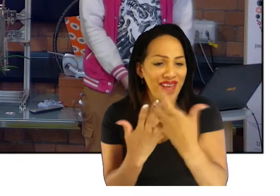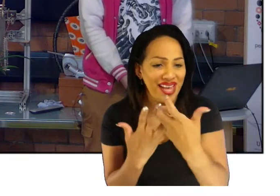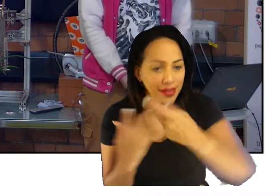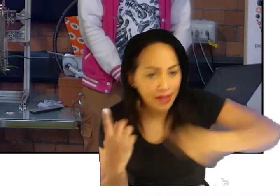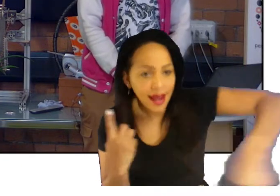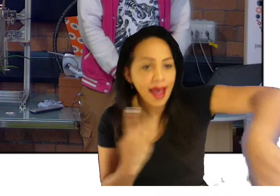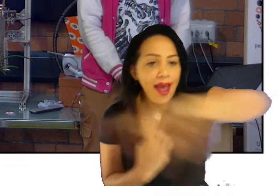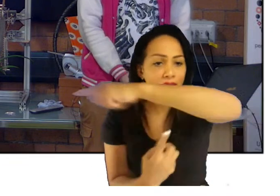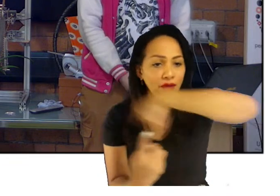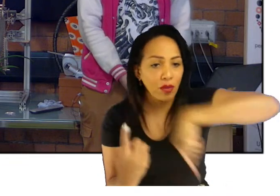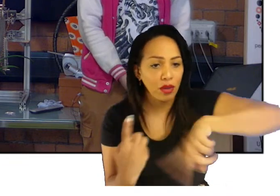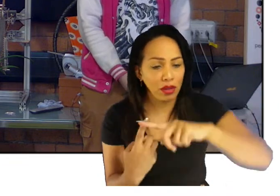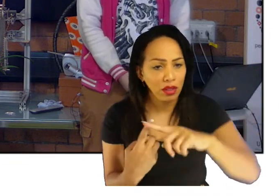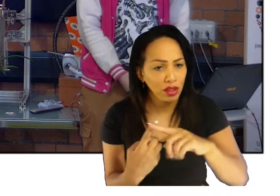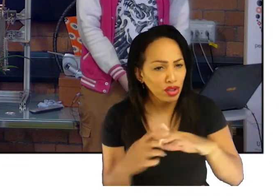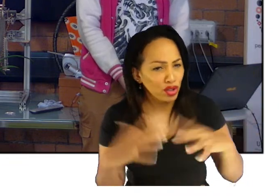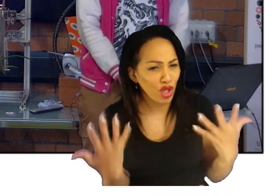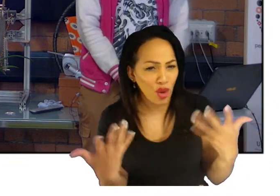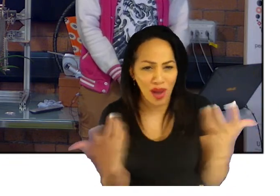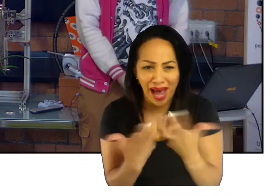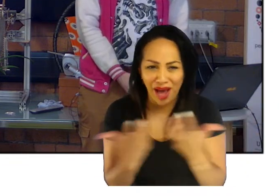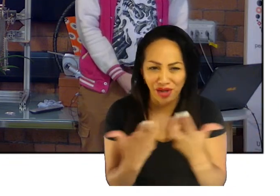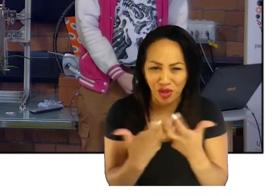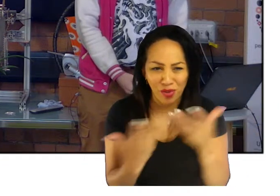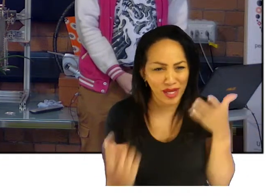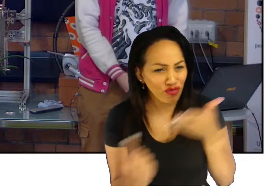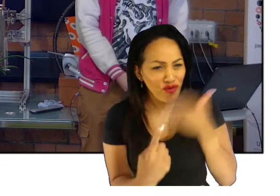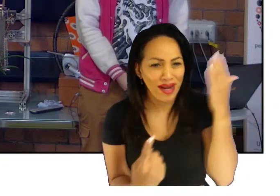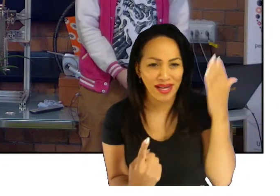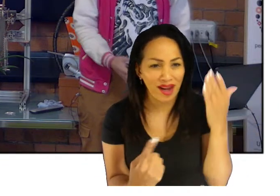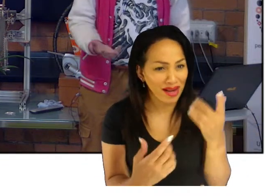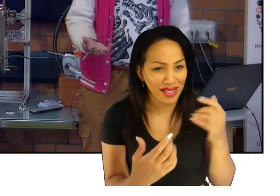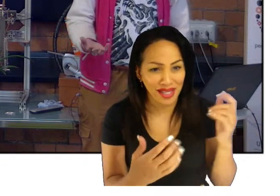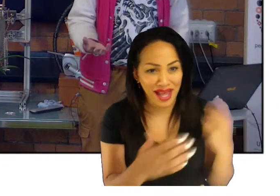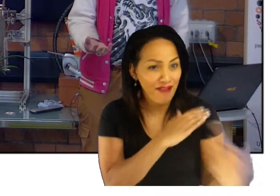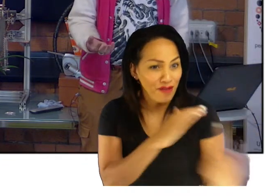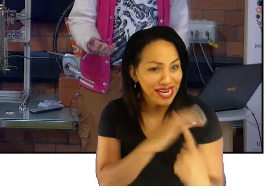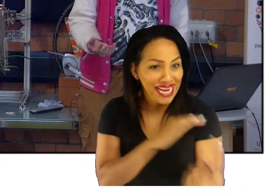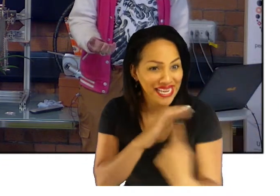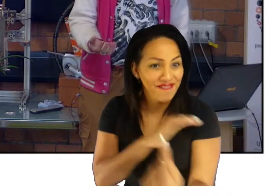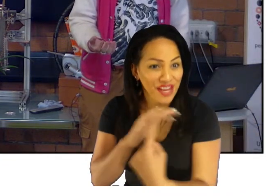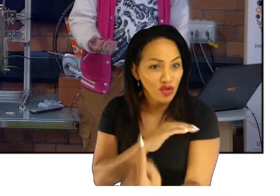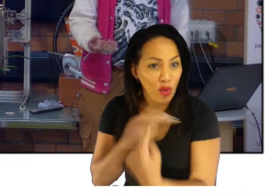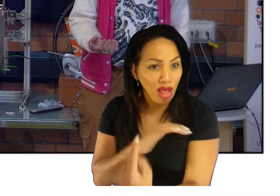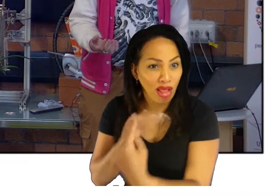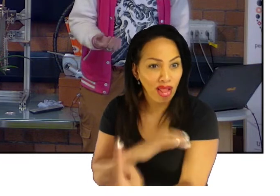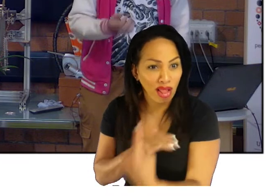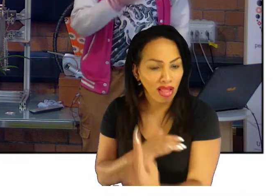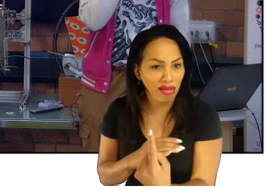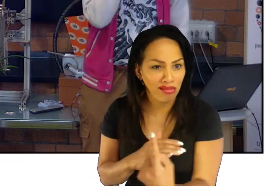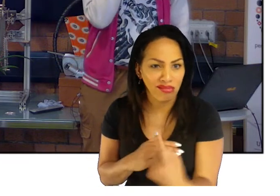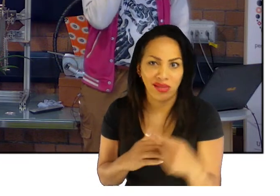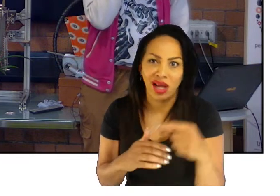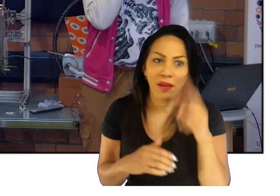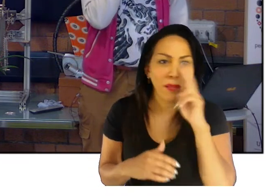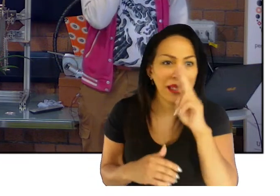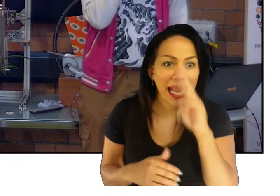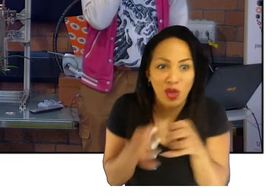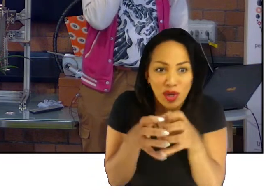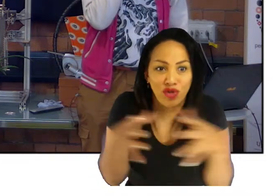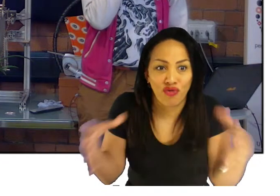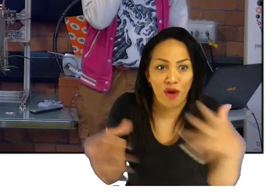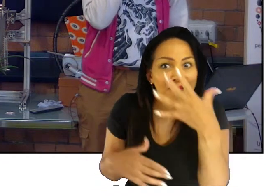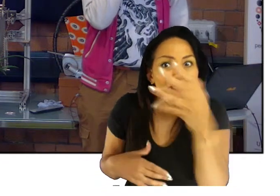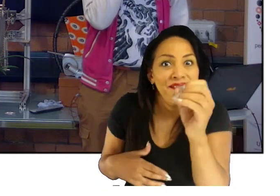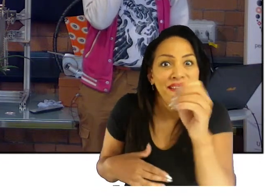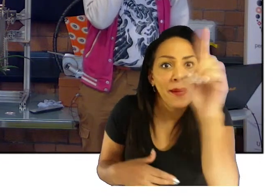recognizing every single individual within, say we grow to 50 people? How do you function as a business and do that? Do